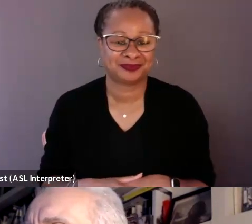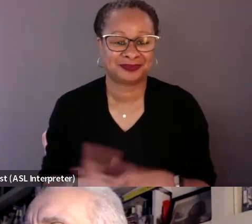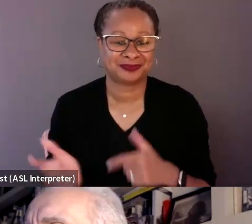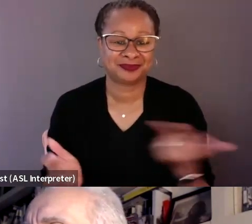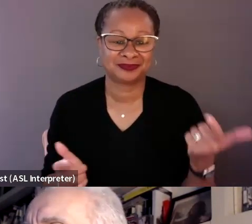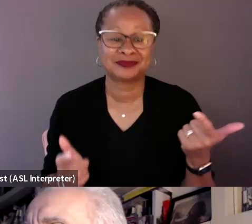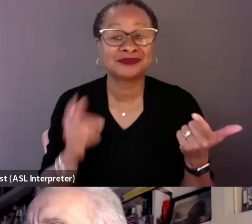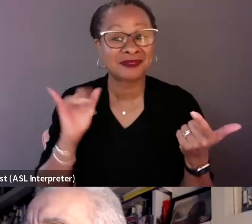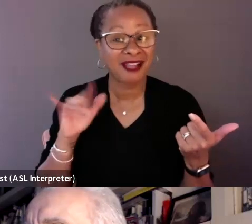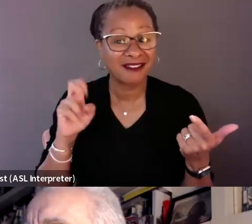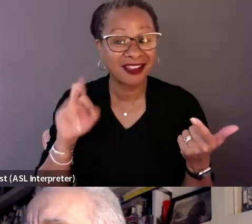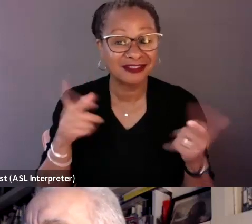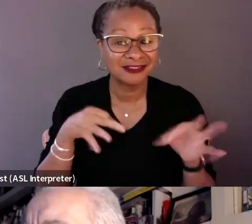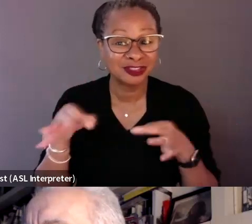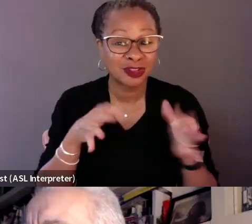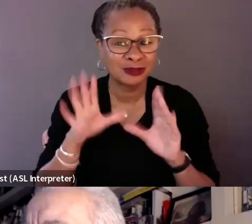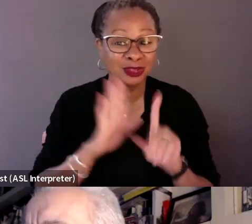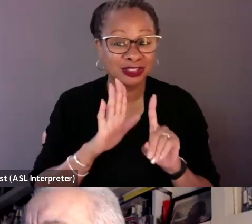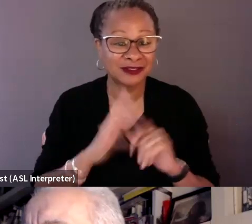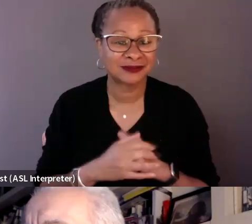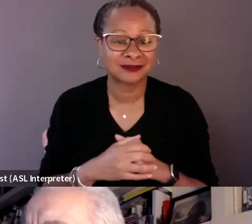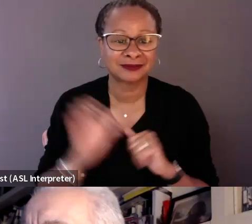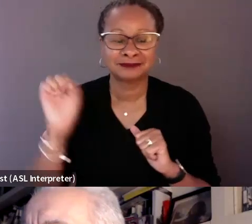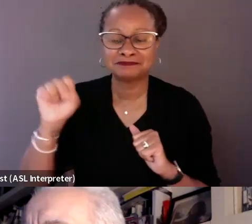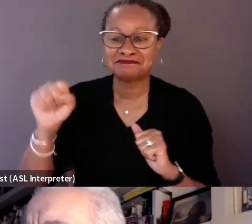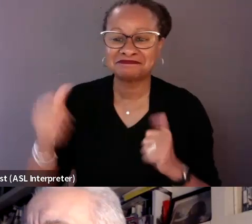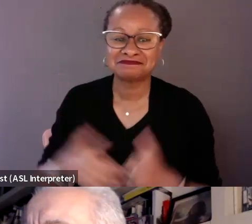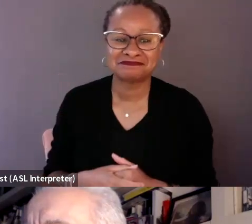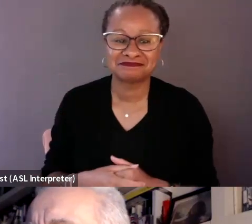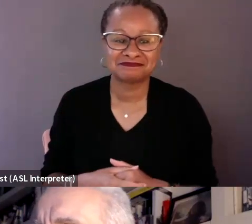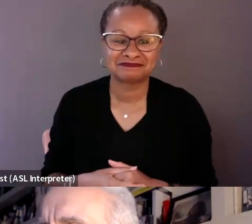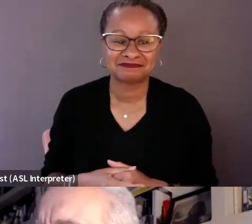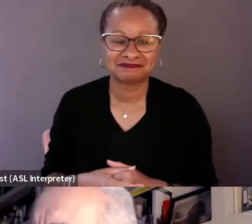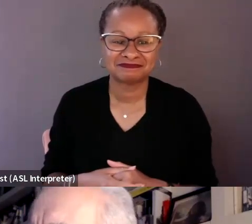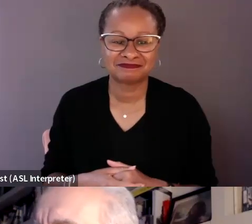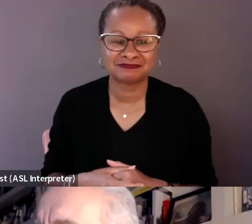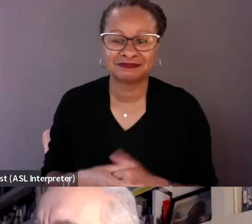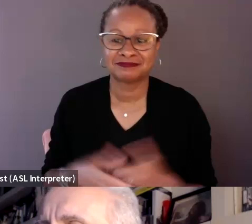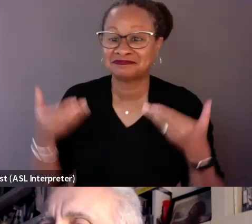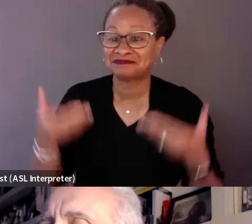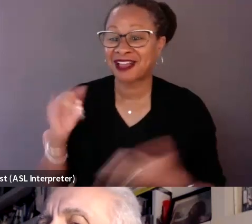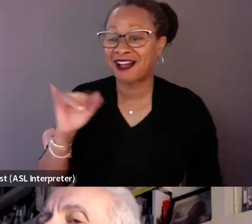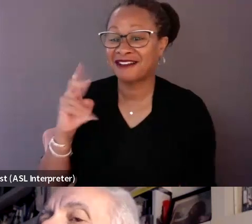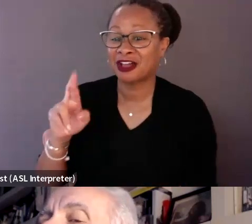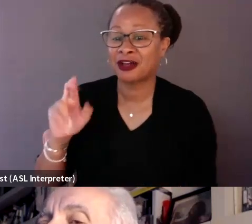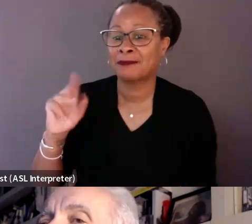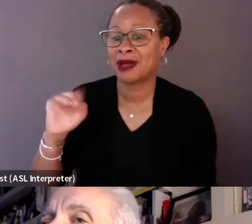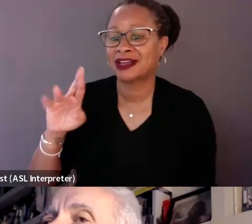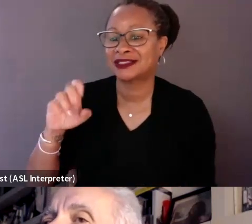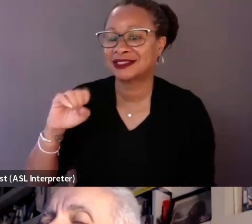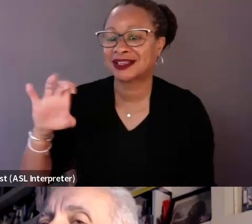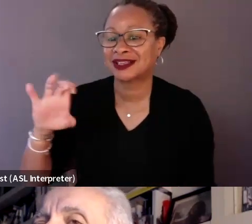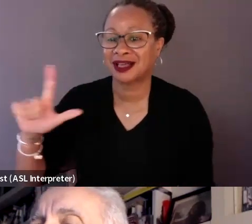Player. And Javier, do you want to describe yourself? Yeah, I am Javier Mariscal. I am also